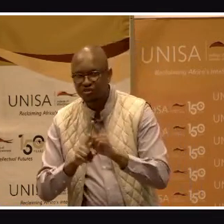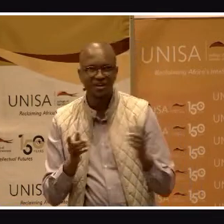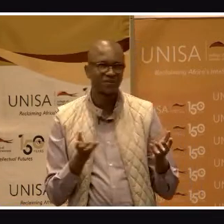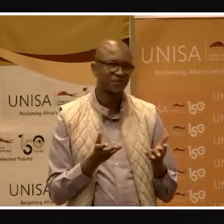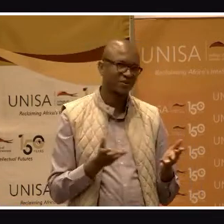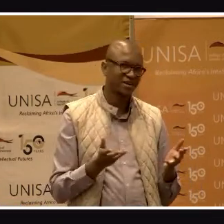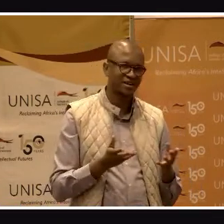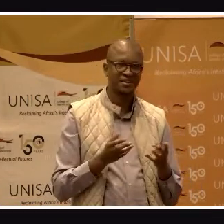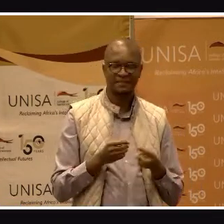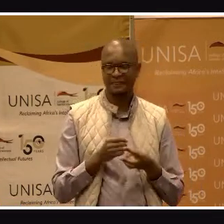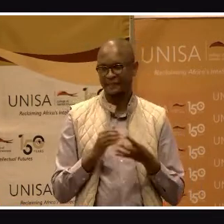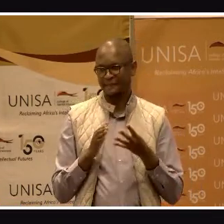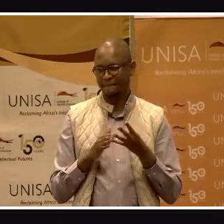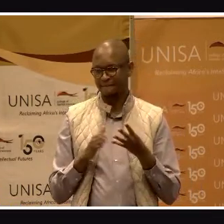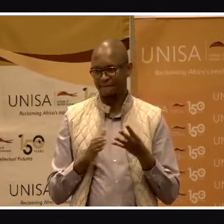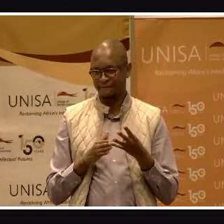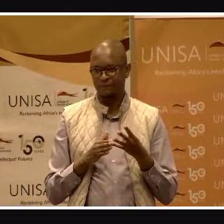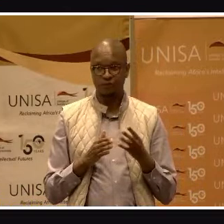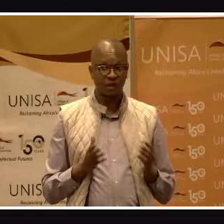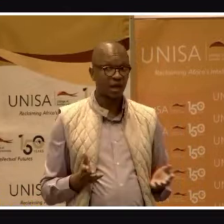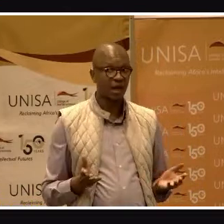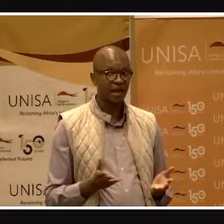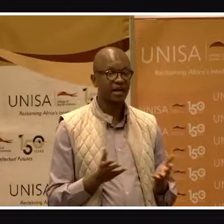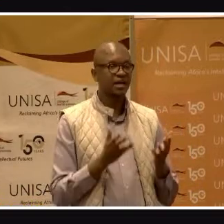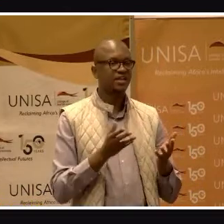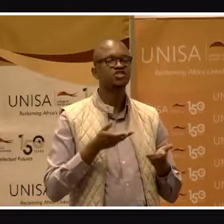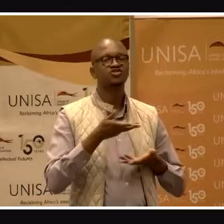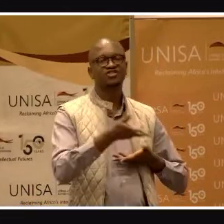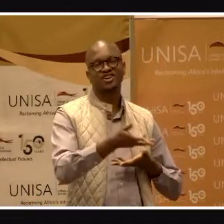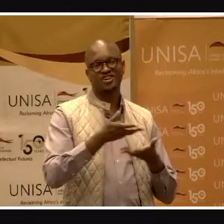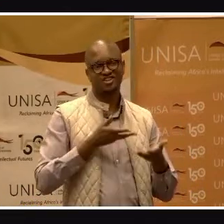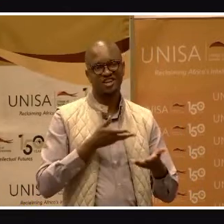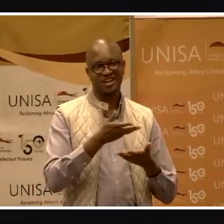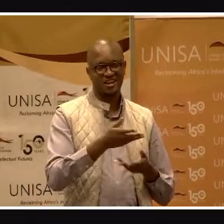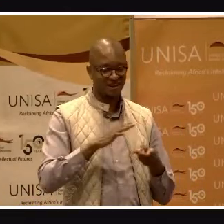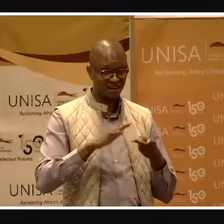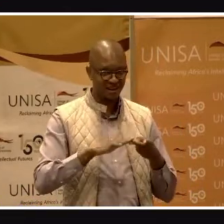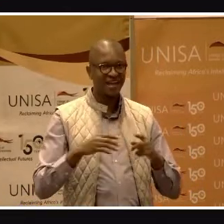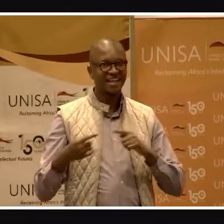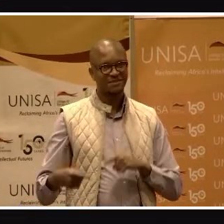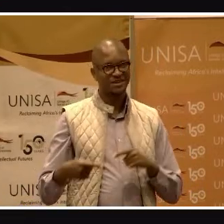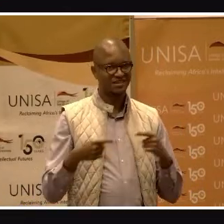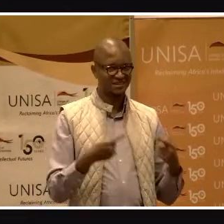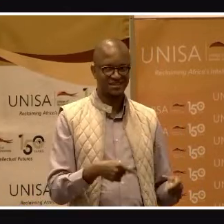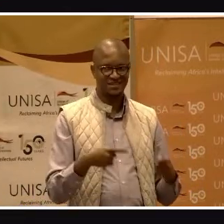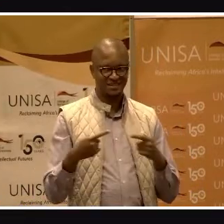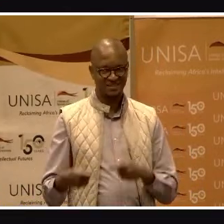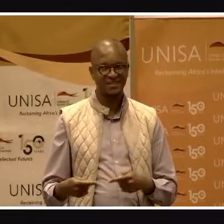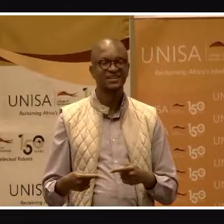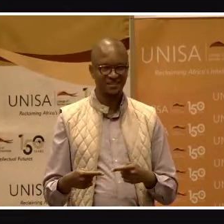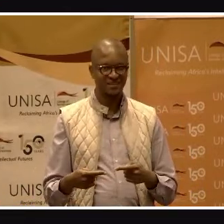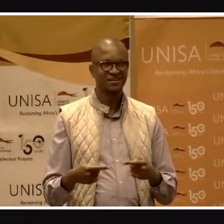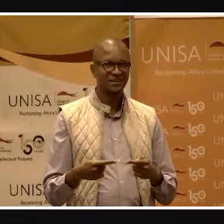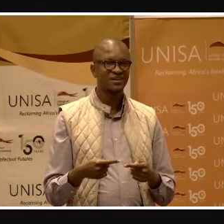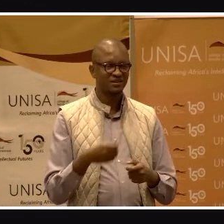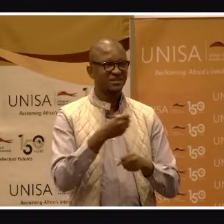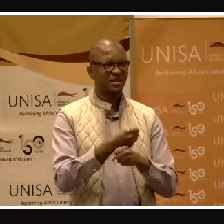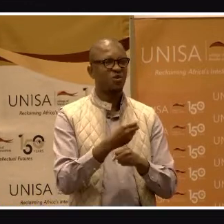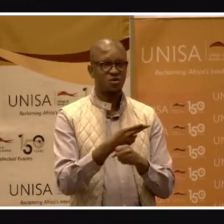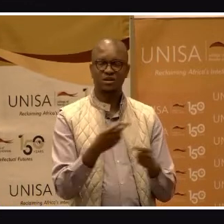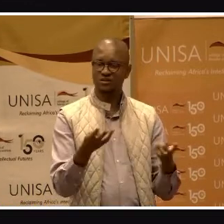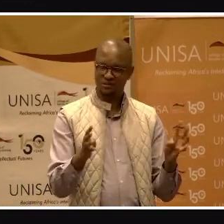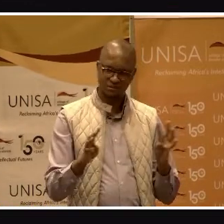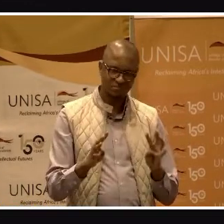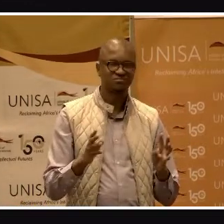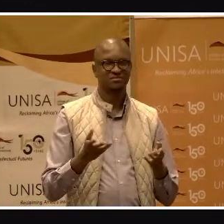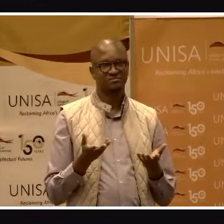languages. And 4, to encourage interaction and debate across a large network of stakeholders. All of these put